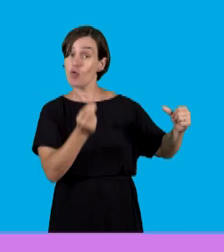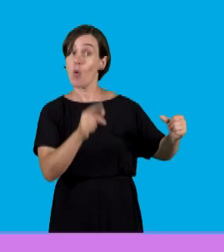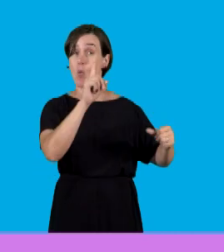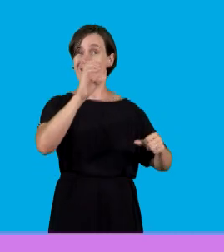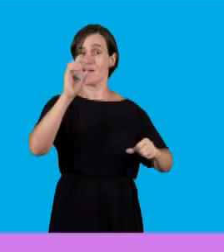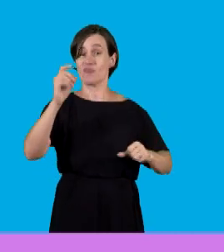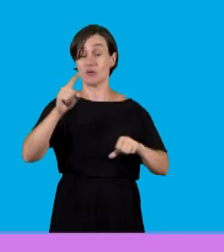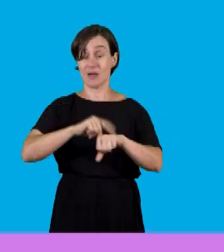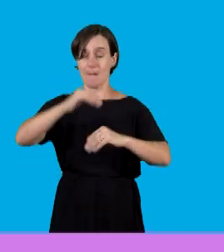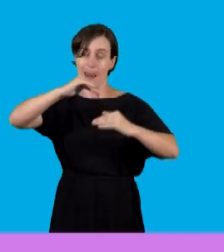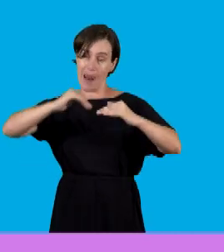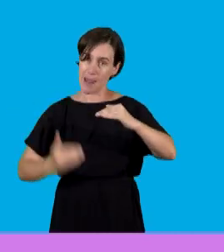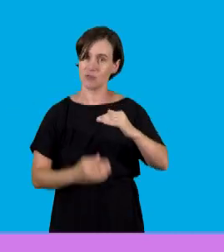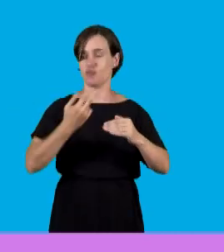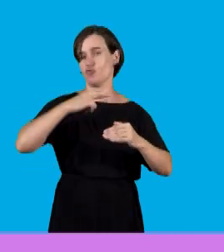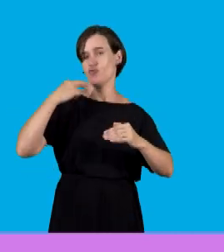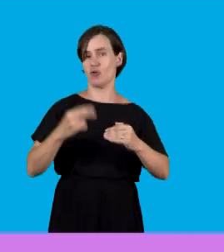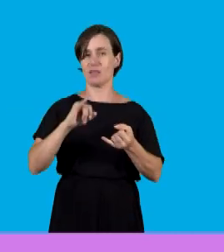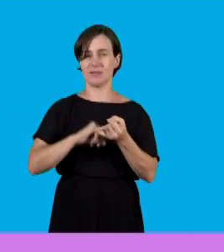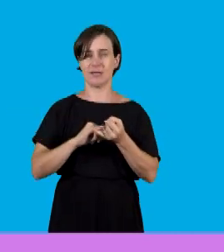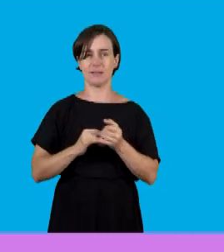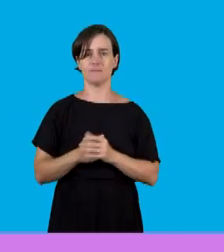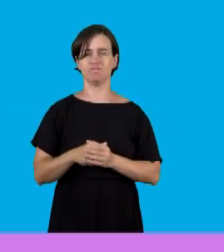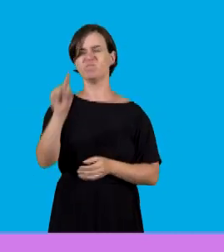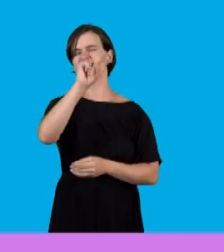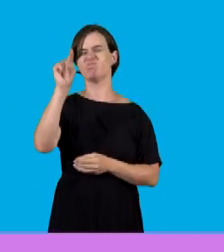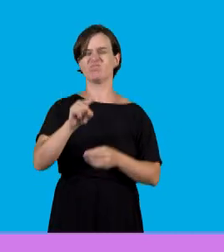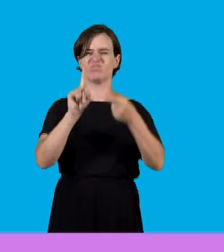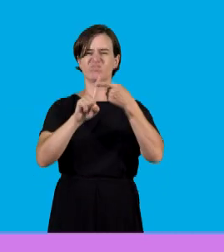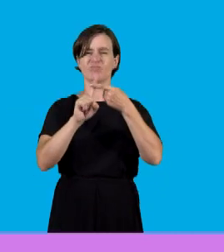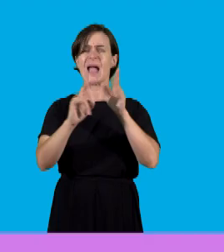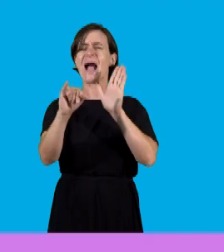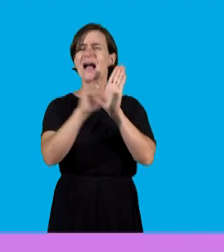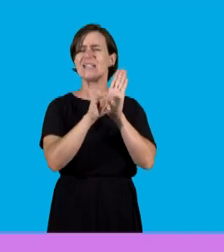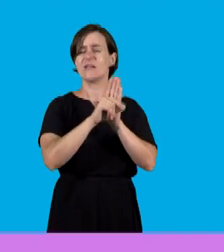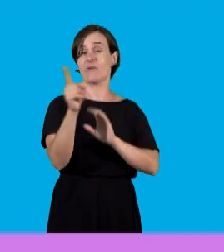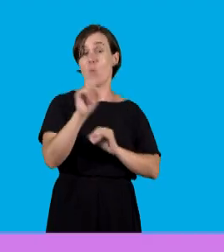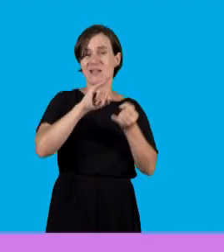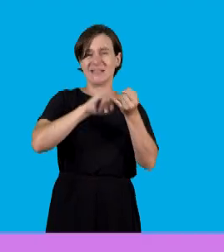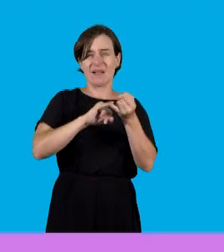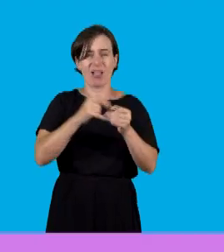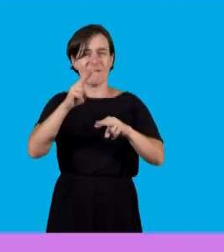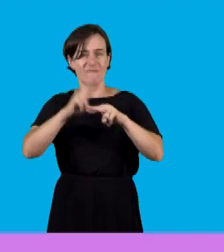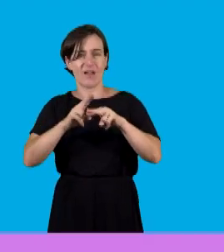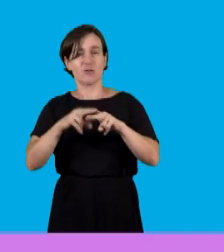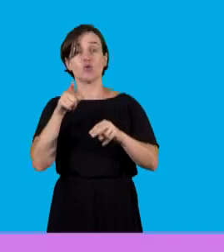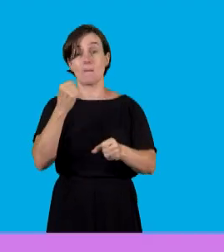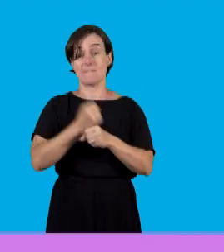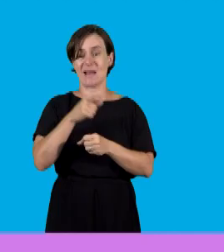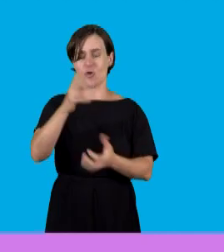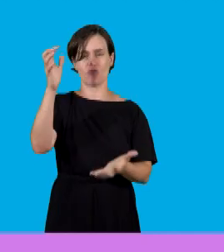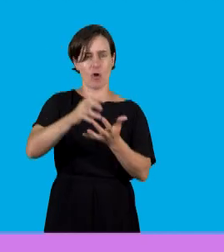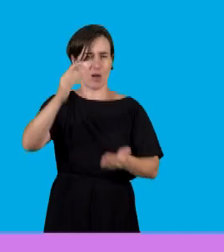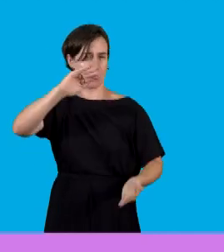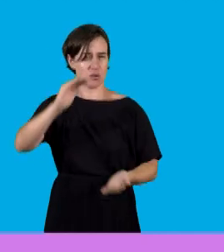100 times less than its actual size. Now, identify the scale factor used to reduce the actual size of this